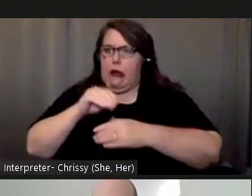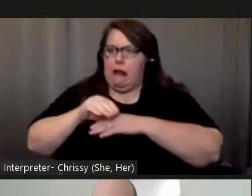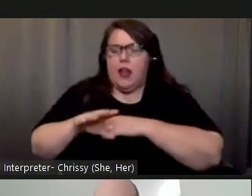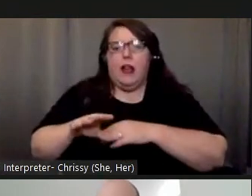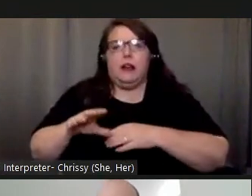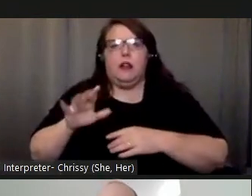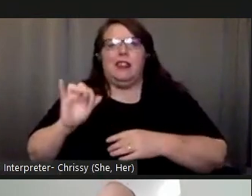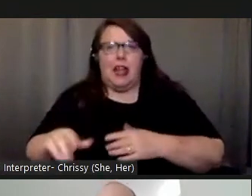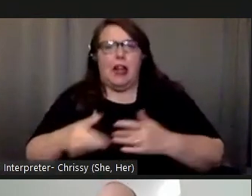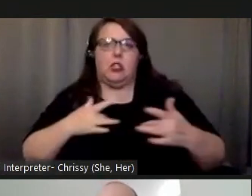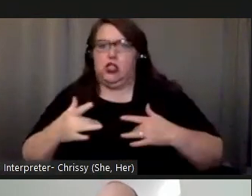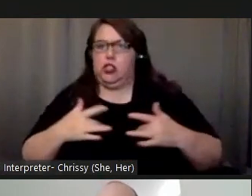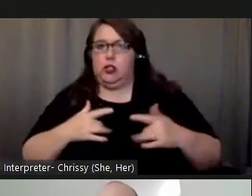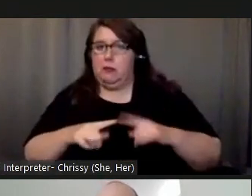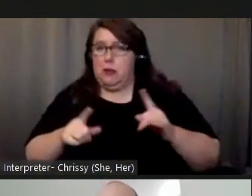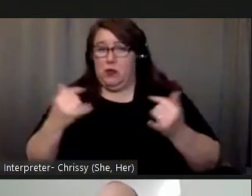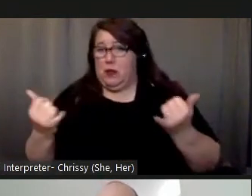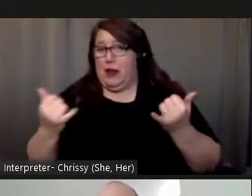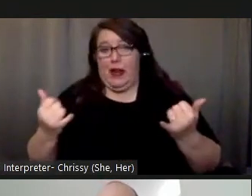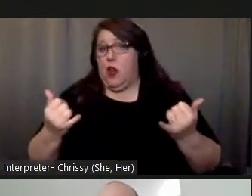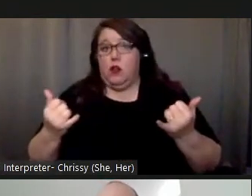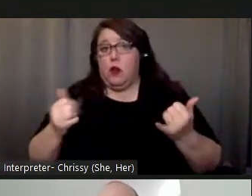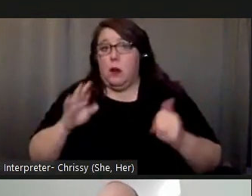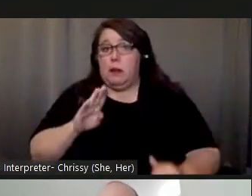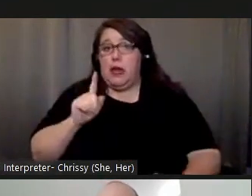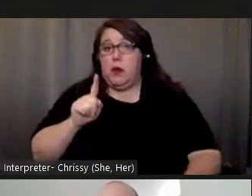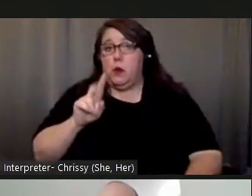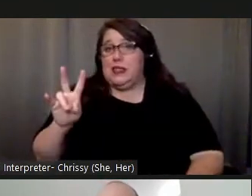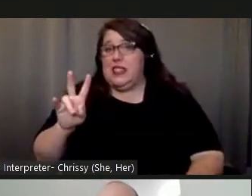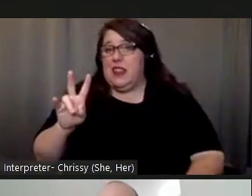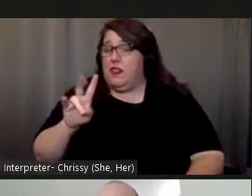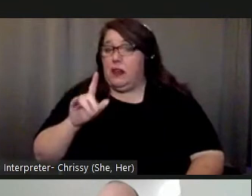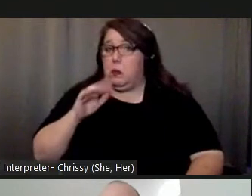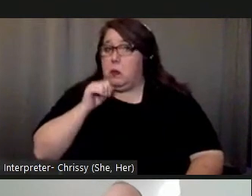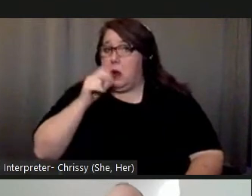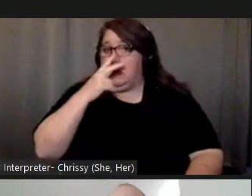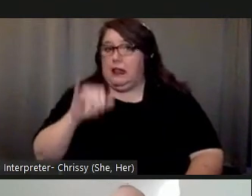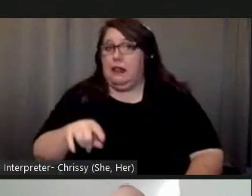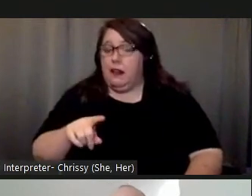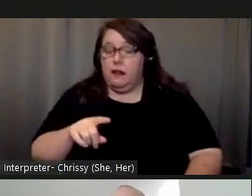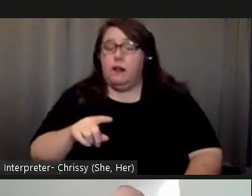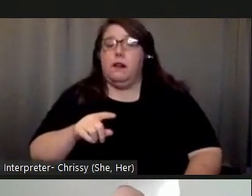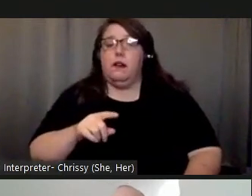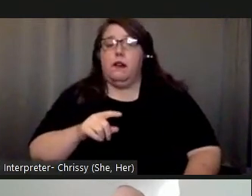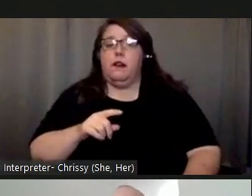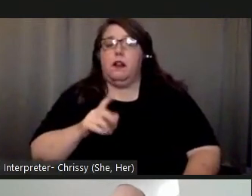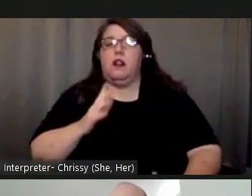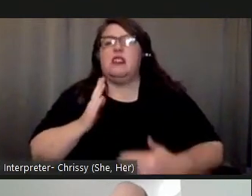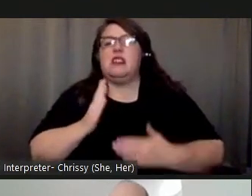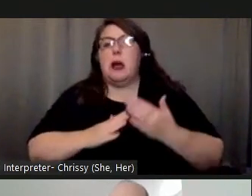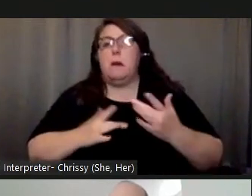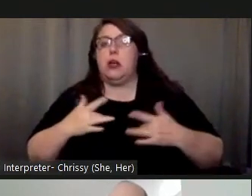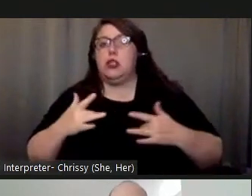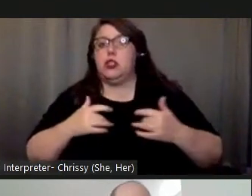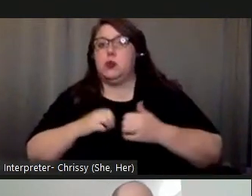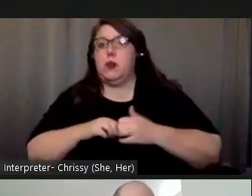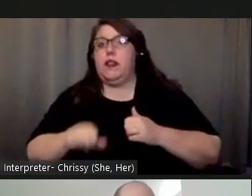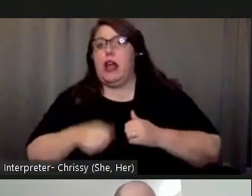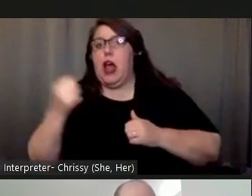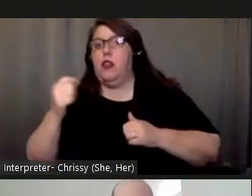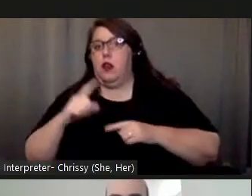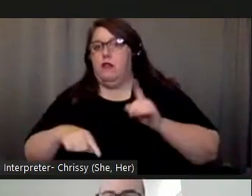We really aren't seeing that right now with the B117 variant. There has been some of those concerns with some of the other